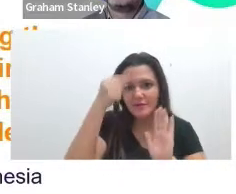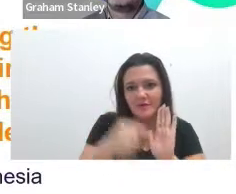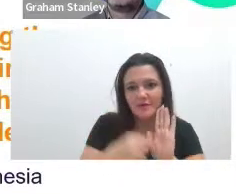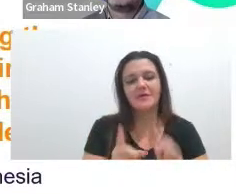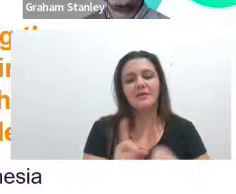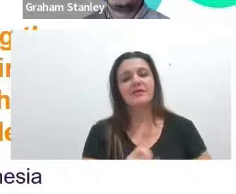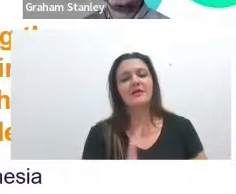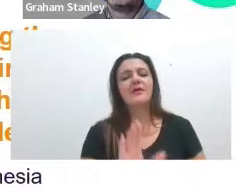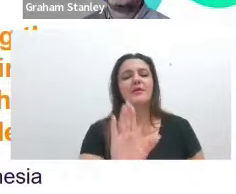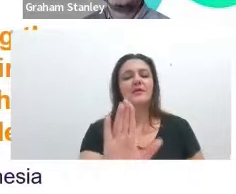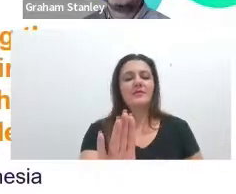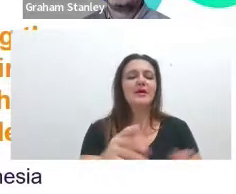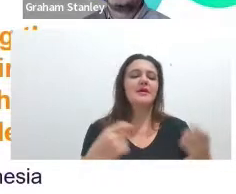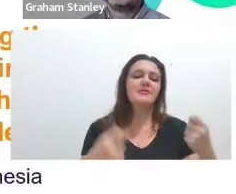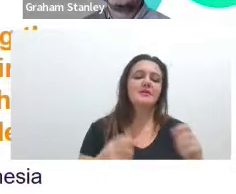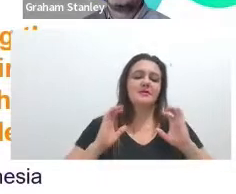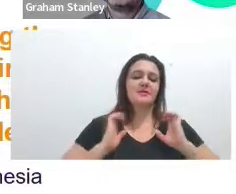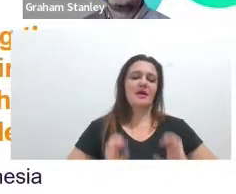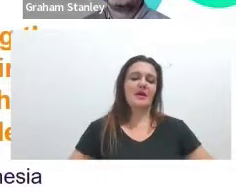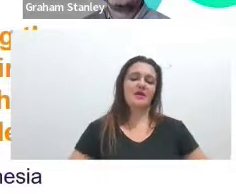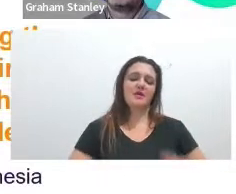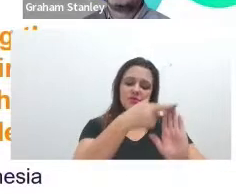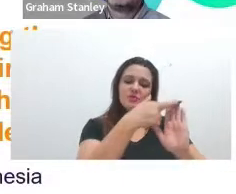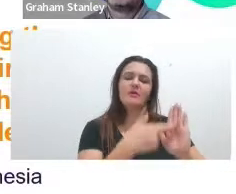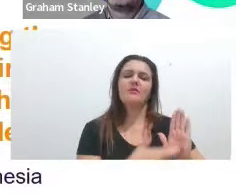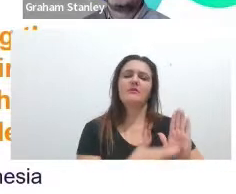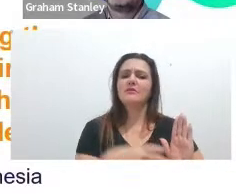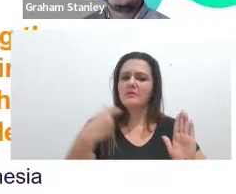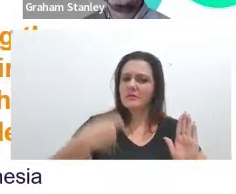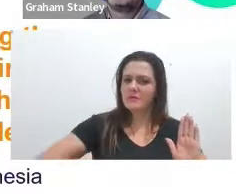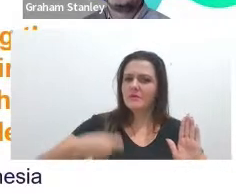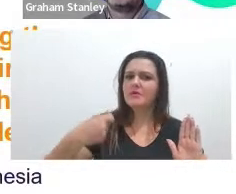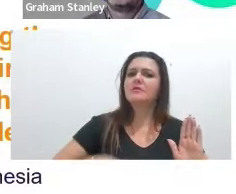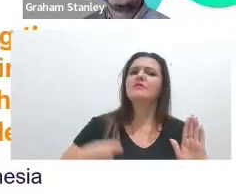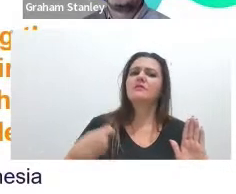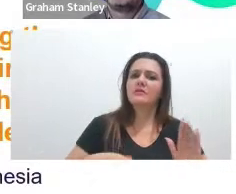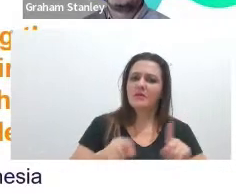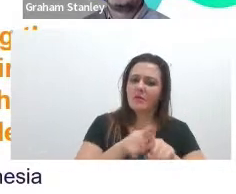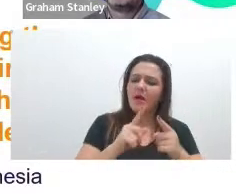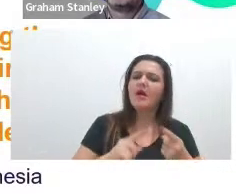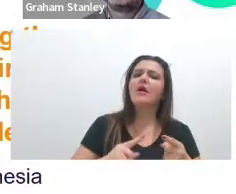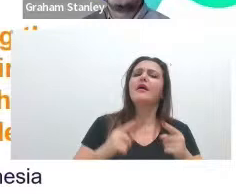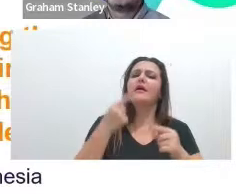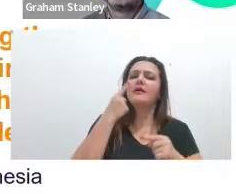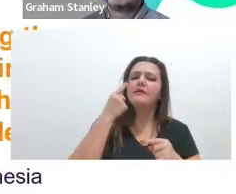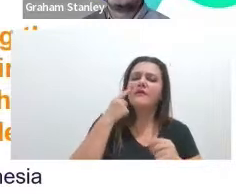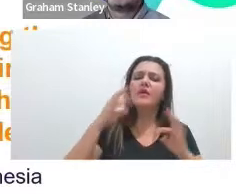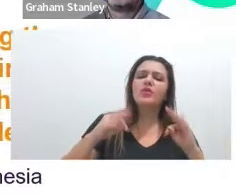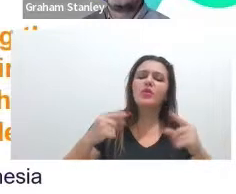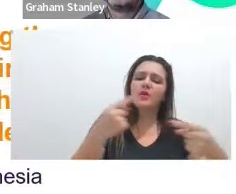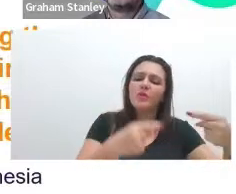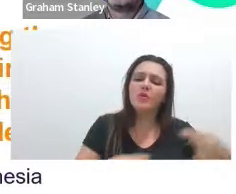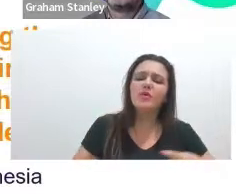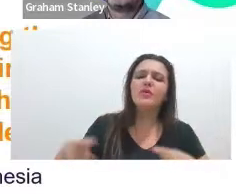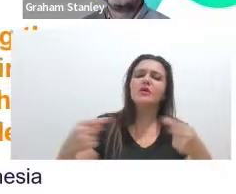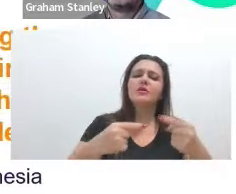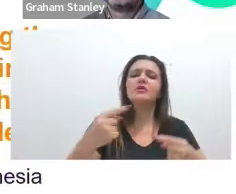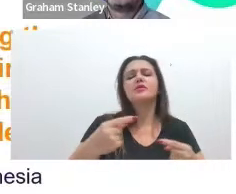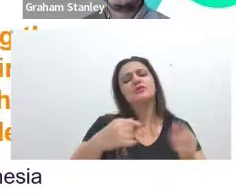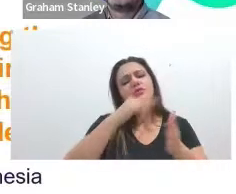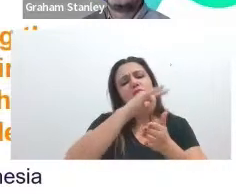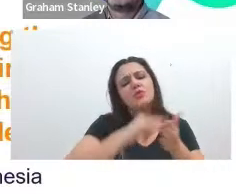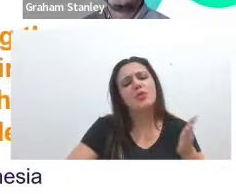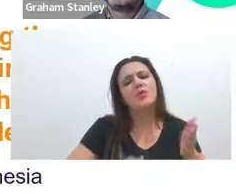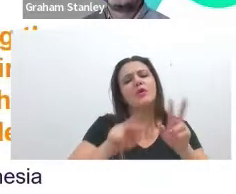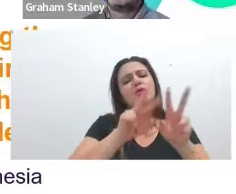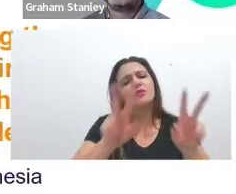and regulation. There is a need to review all international, regional, national AI ethics guidelines and to consider if an